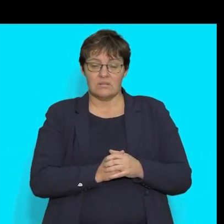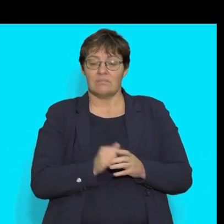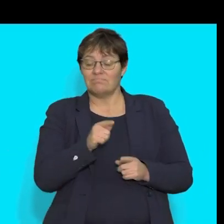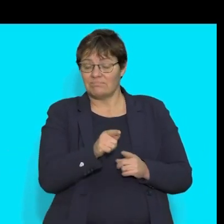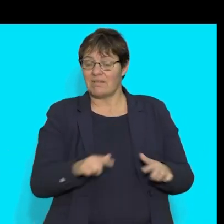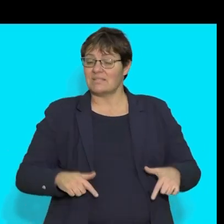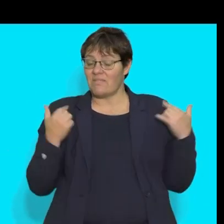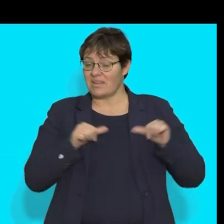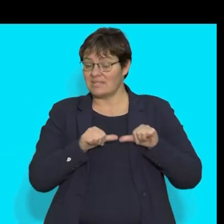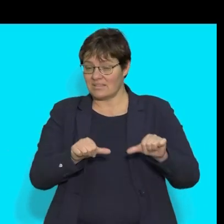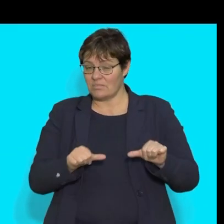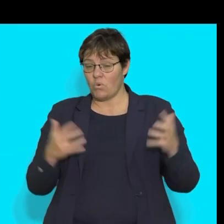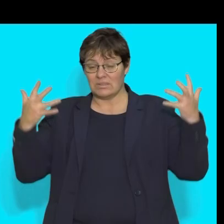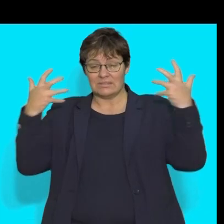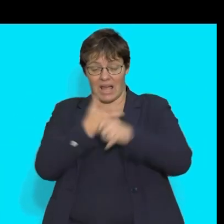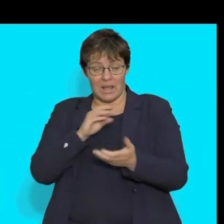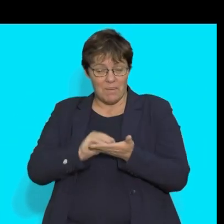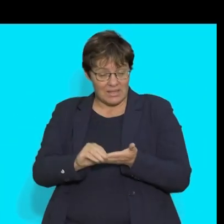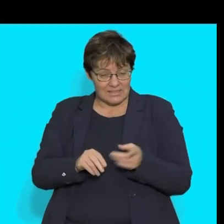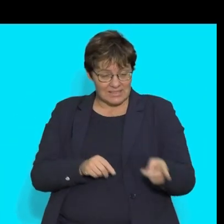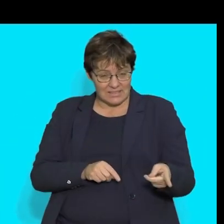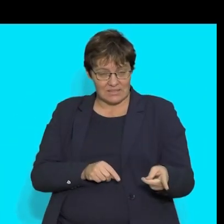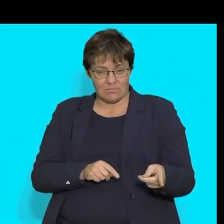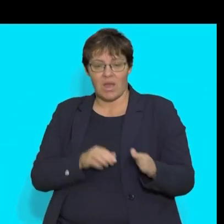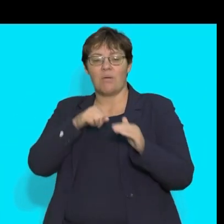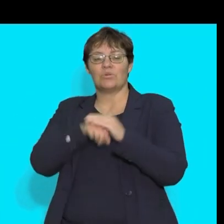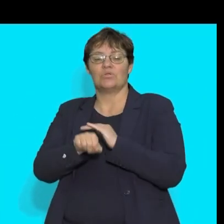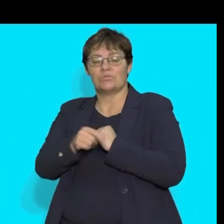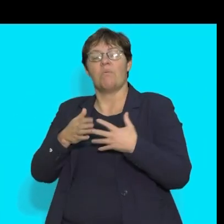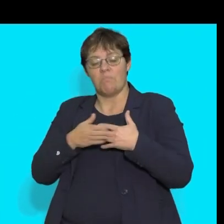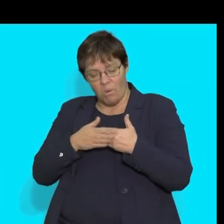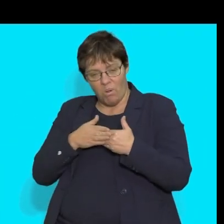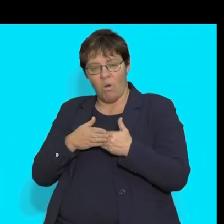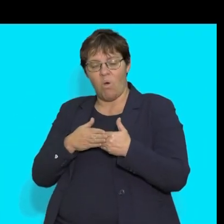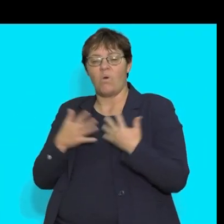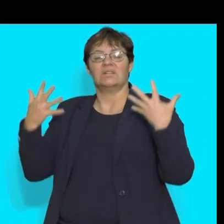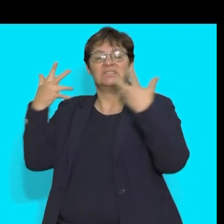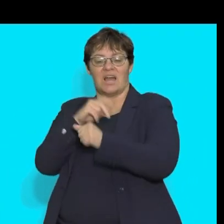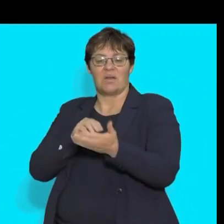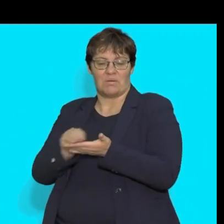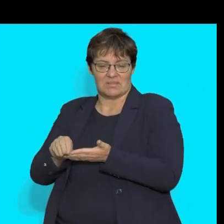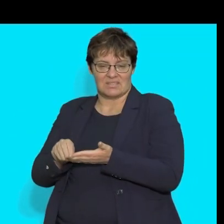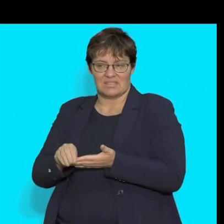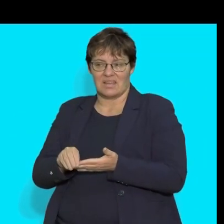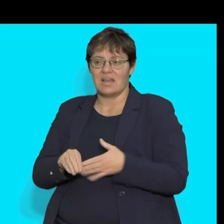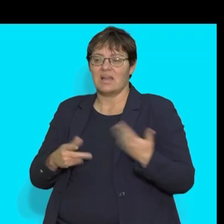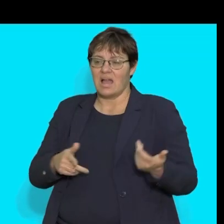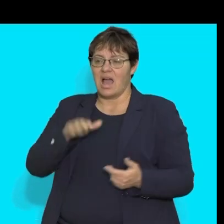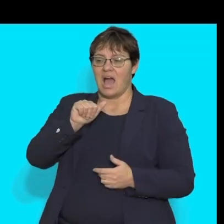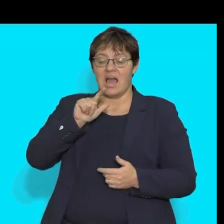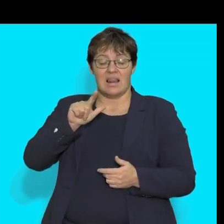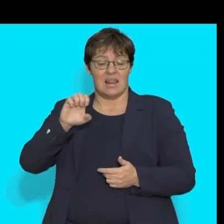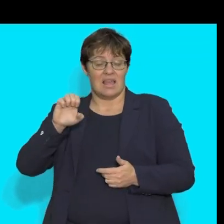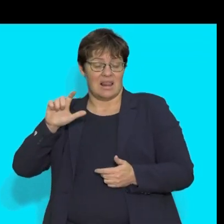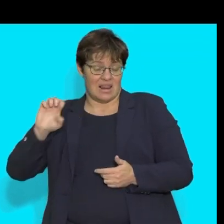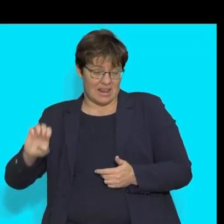survived, the darker colored mice, again reproduce, pass down those alleles to the next generation,